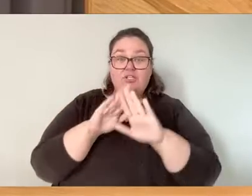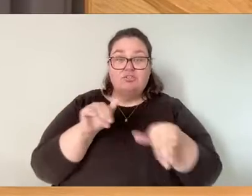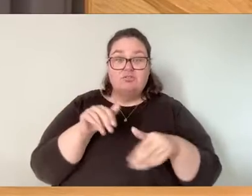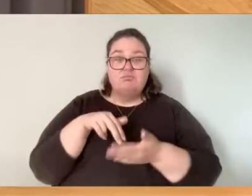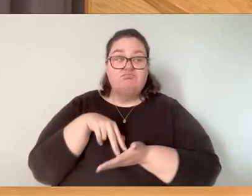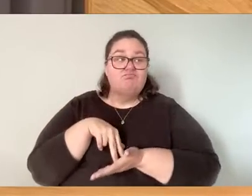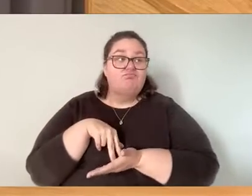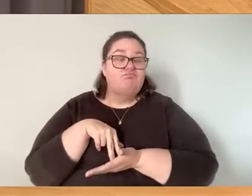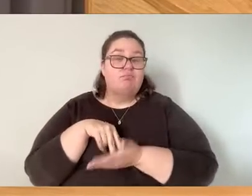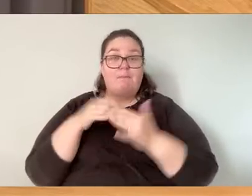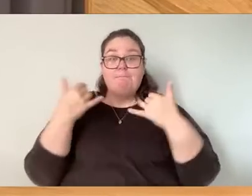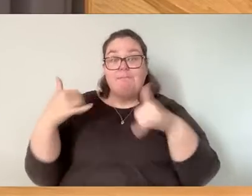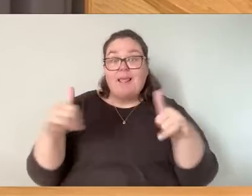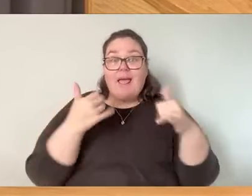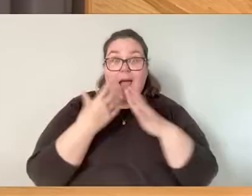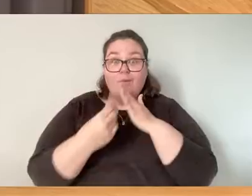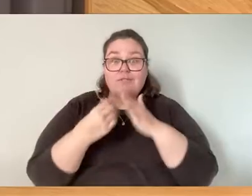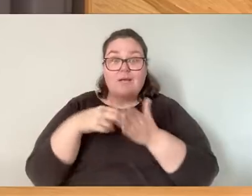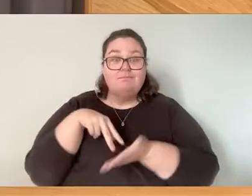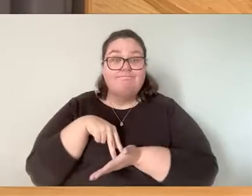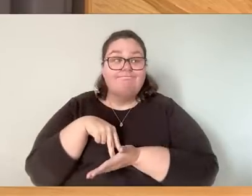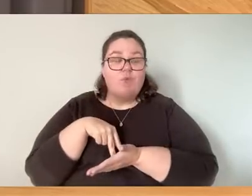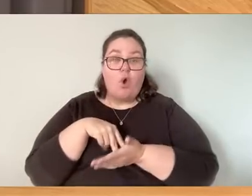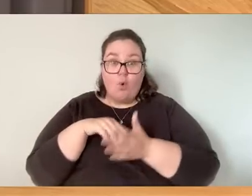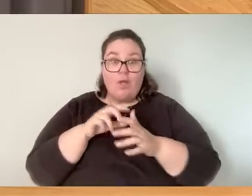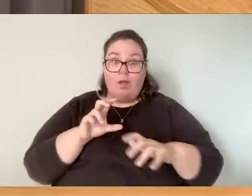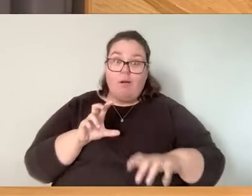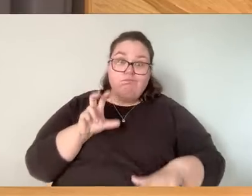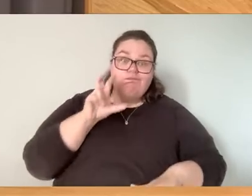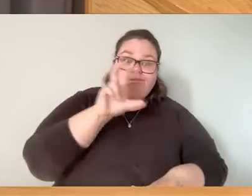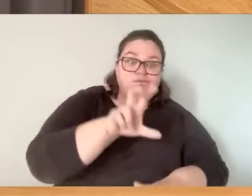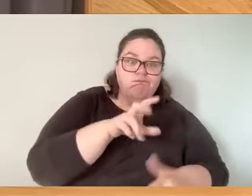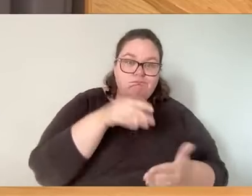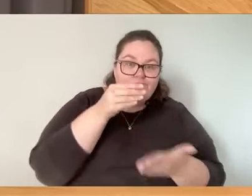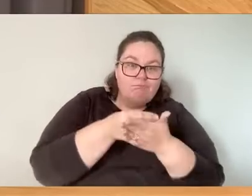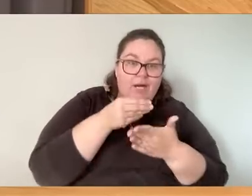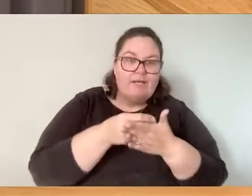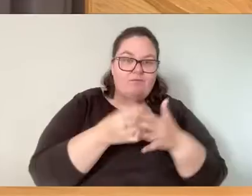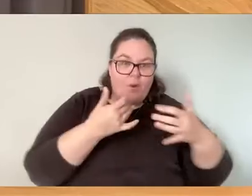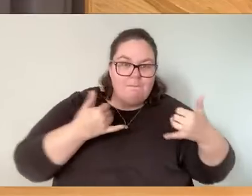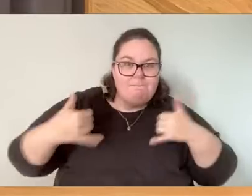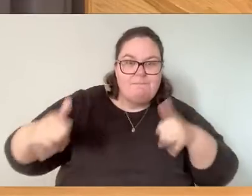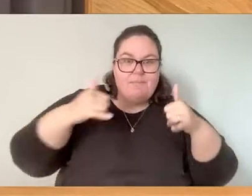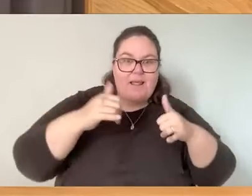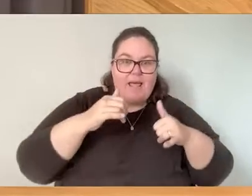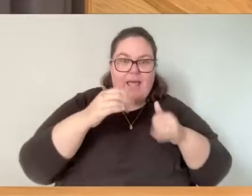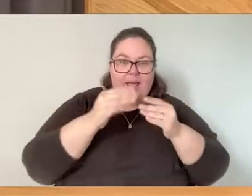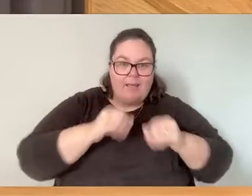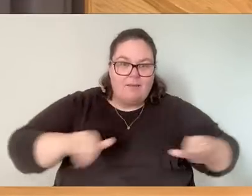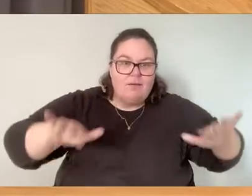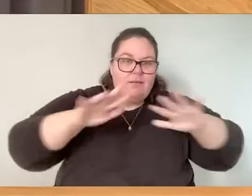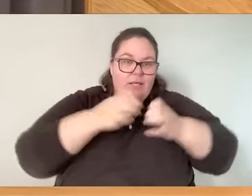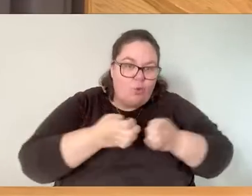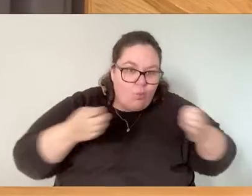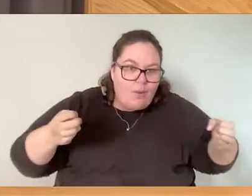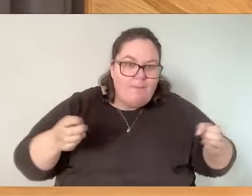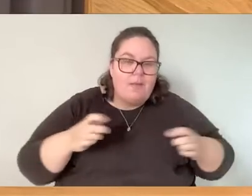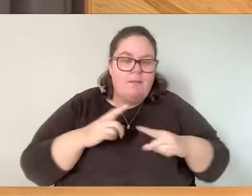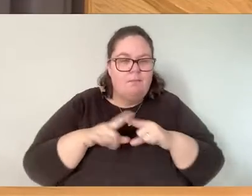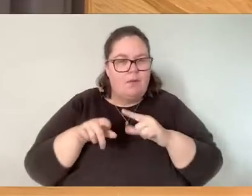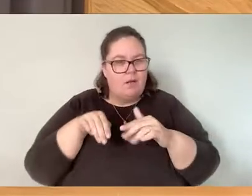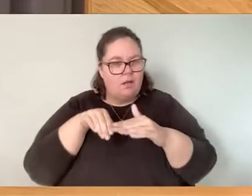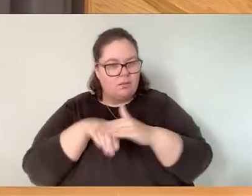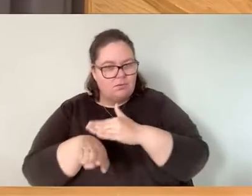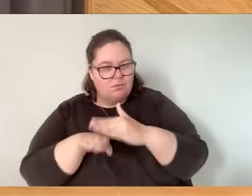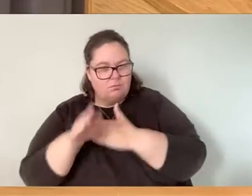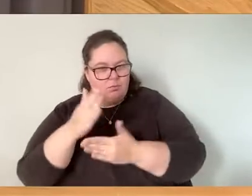we invest in playgrounds federally, provincially. I'm not pointing fingers, and we don't include accessible components, so